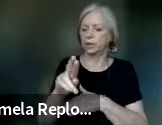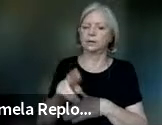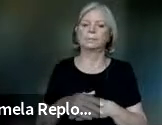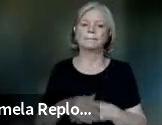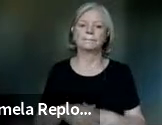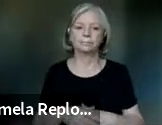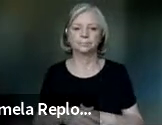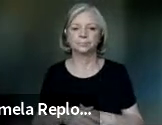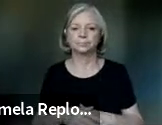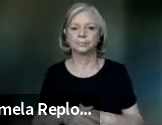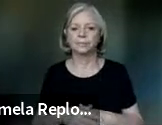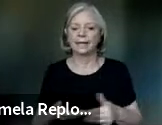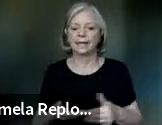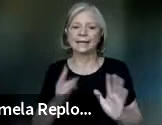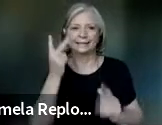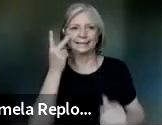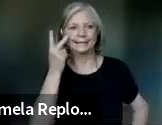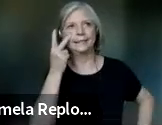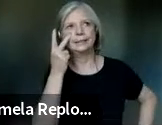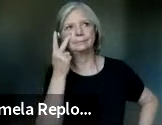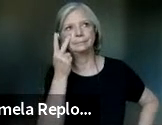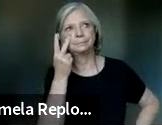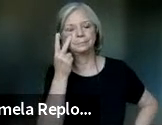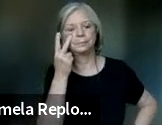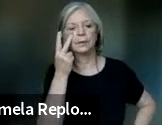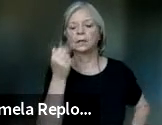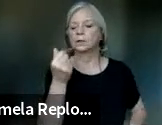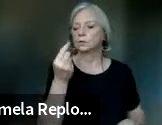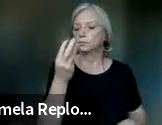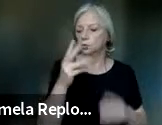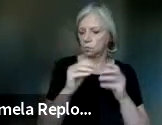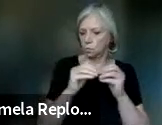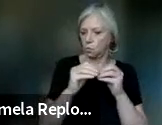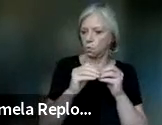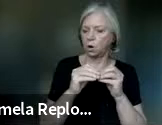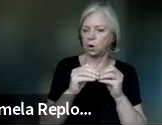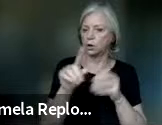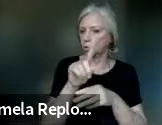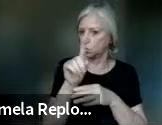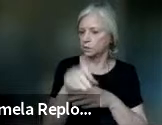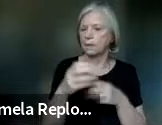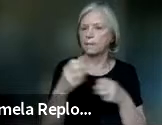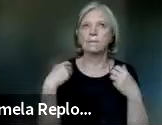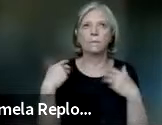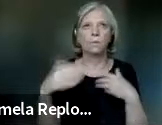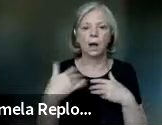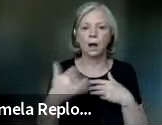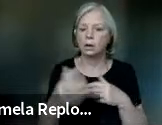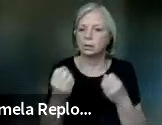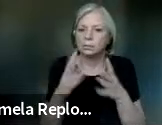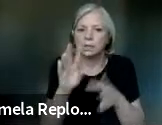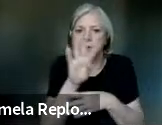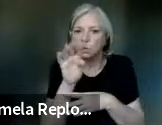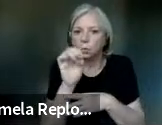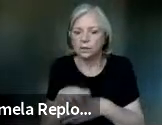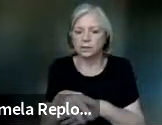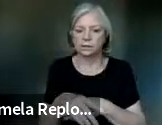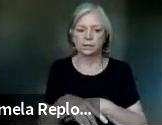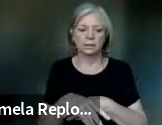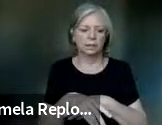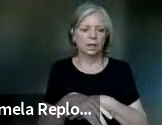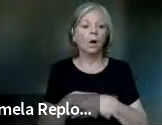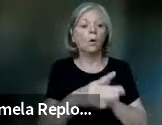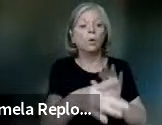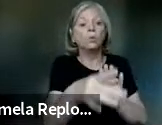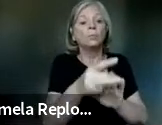Okay. Let's see. There are a few other things that are coming in. There's a lot of questions about different settings. Here's